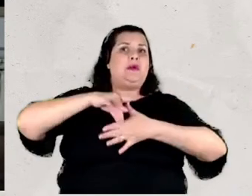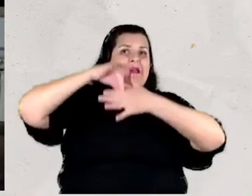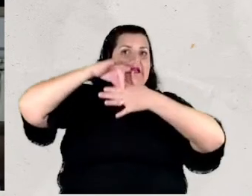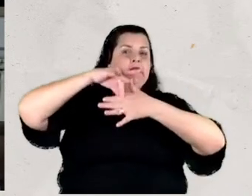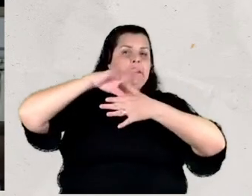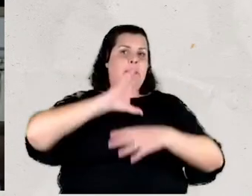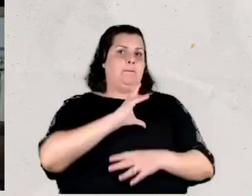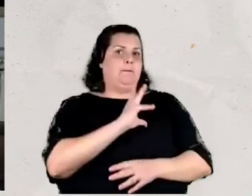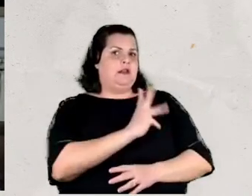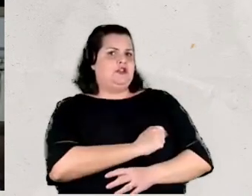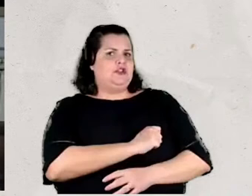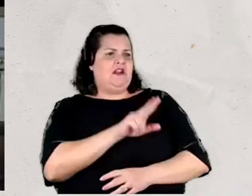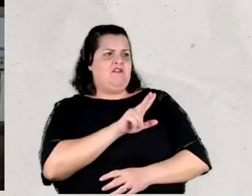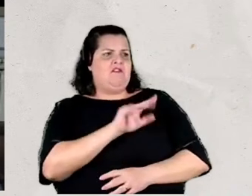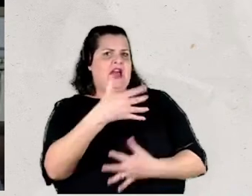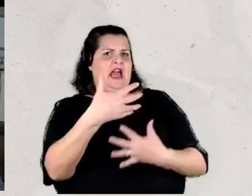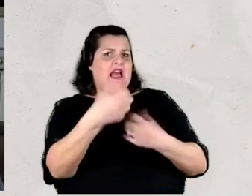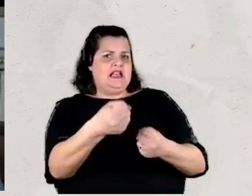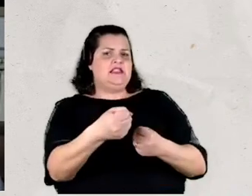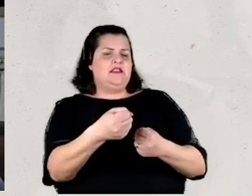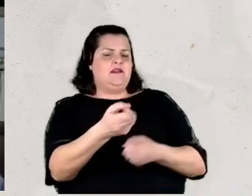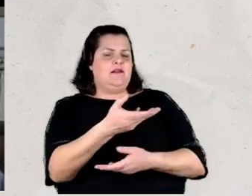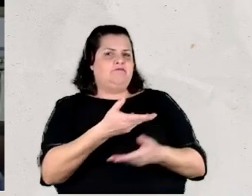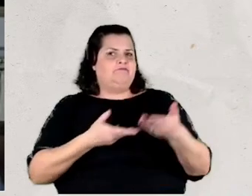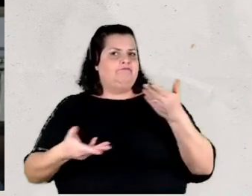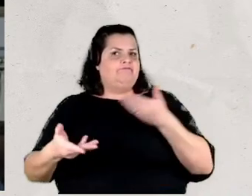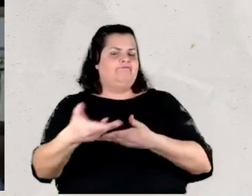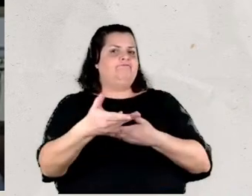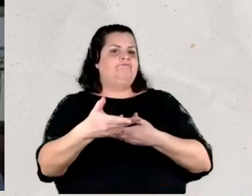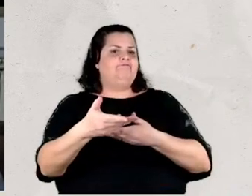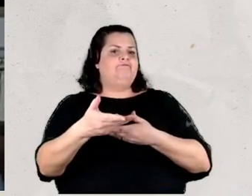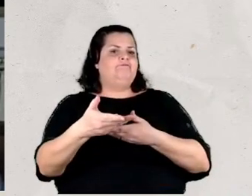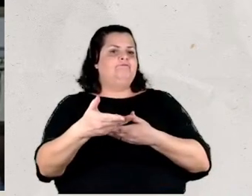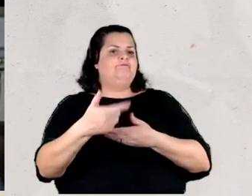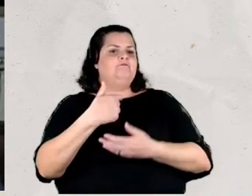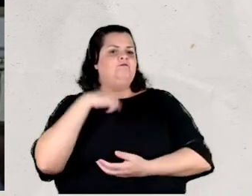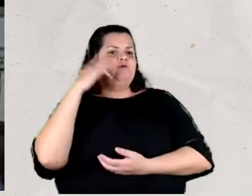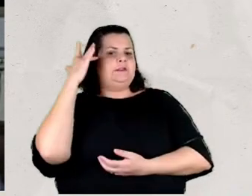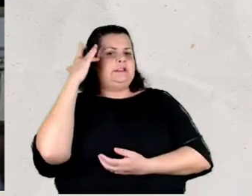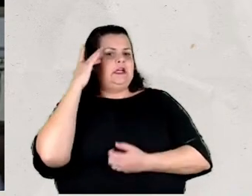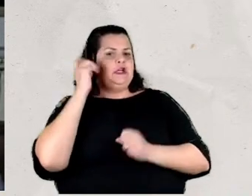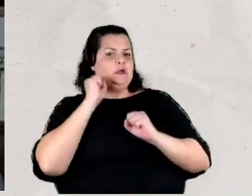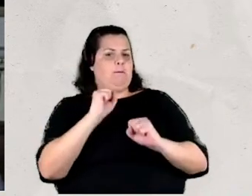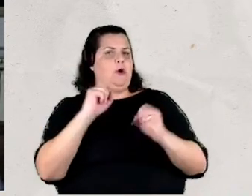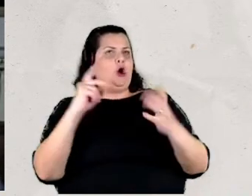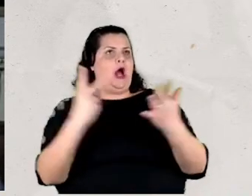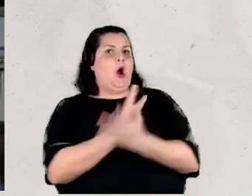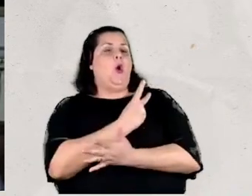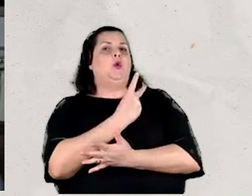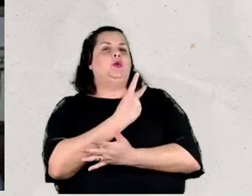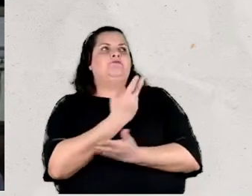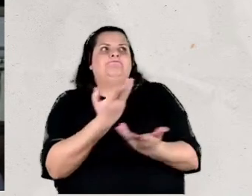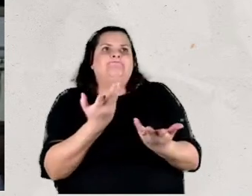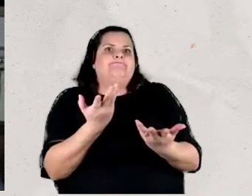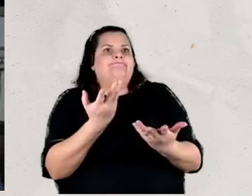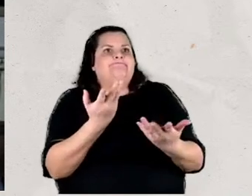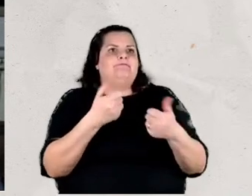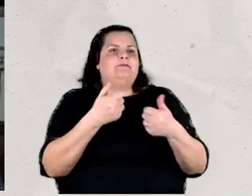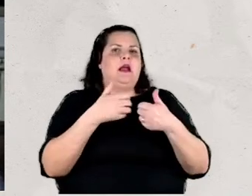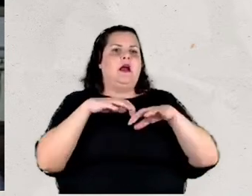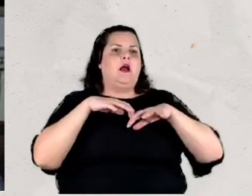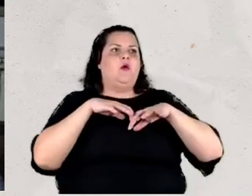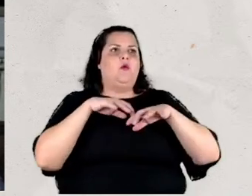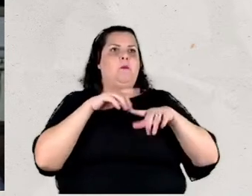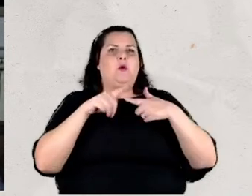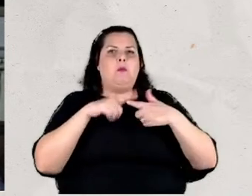break everything there? Look, the Palestinian leadership is one of the tragedies